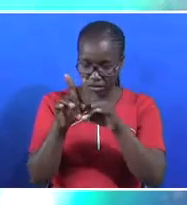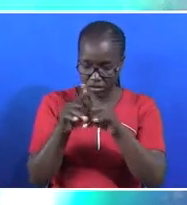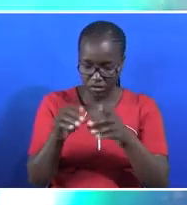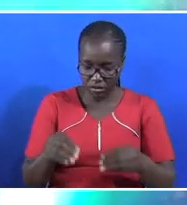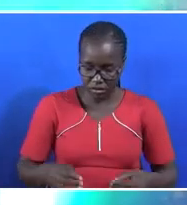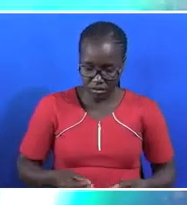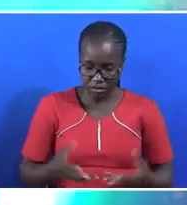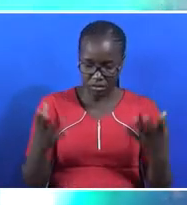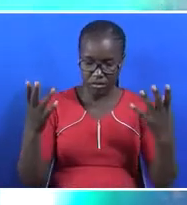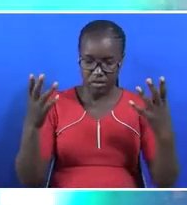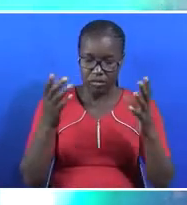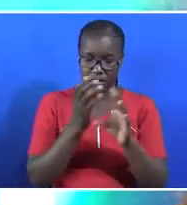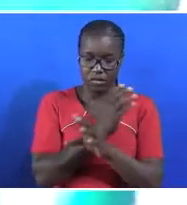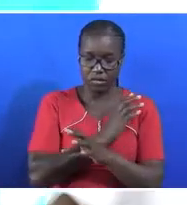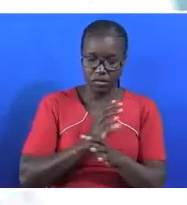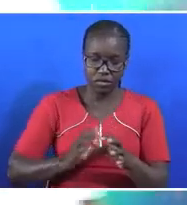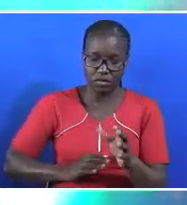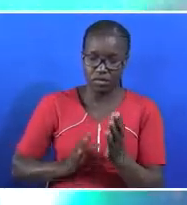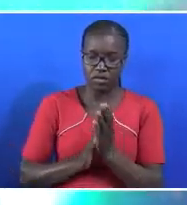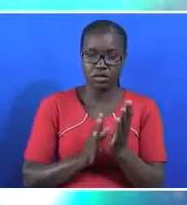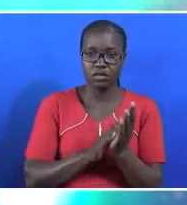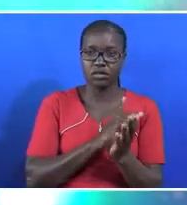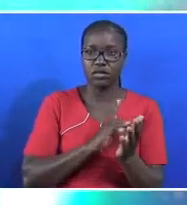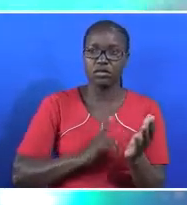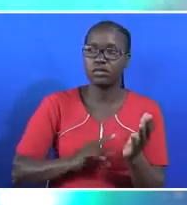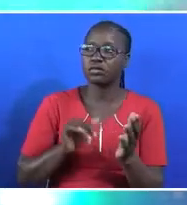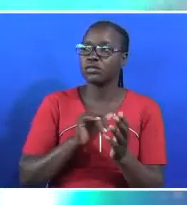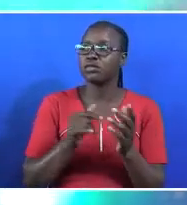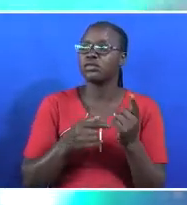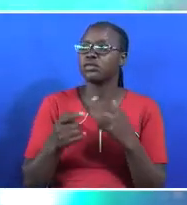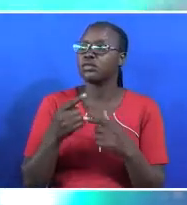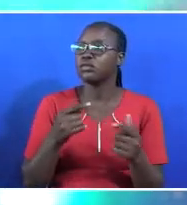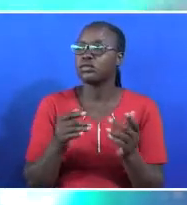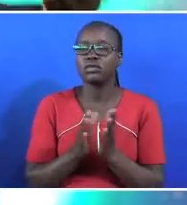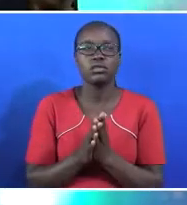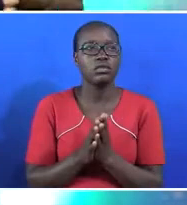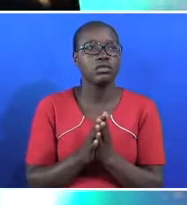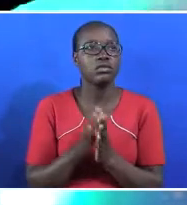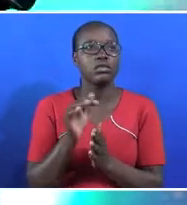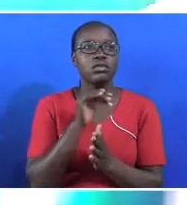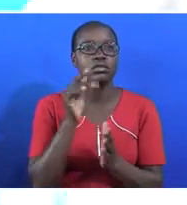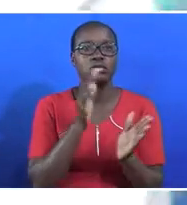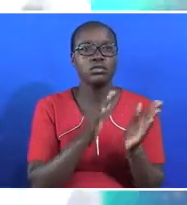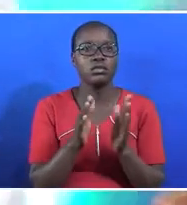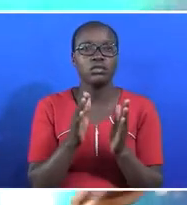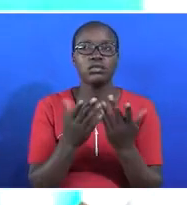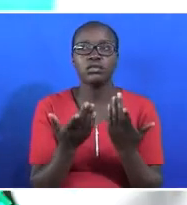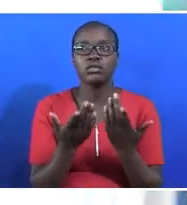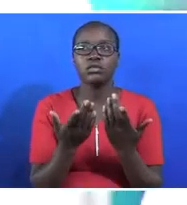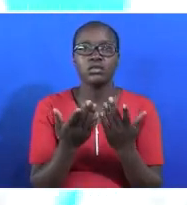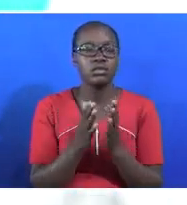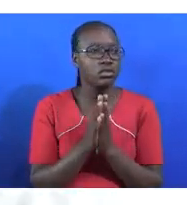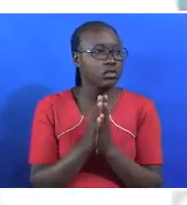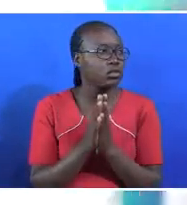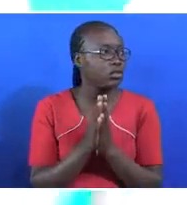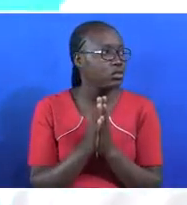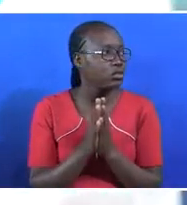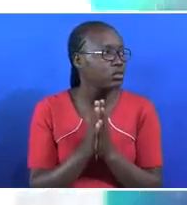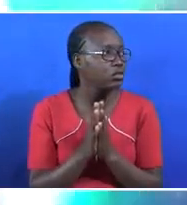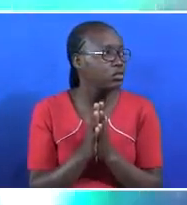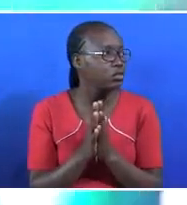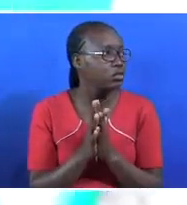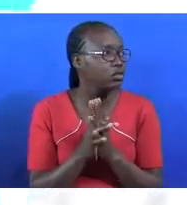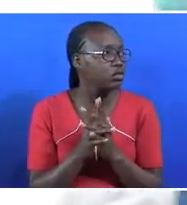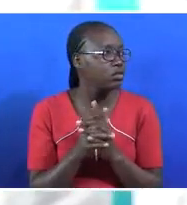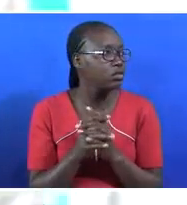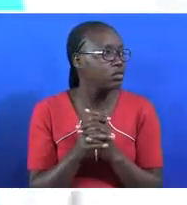ourselves to Christ. Praise the Lord, those who are coming. Praise the Lord. If you're not intending to come, I ask you to bow your head and start